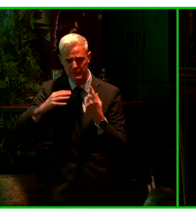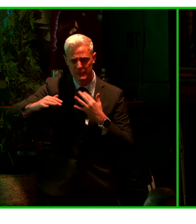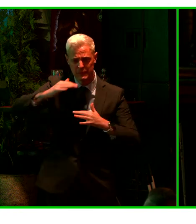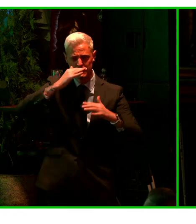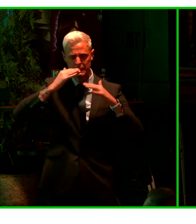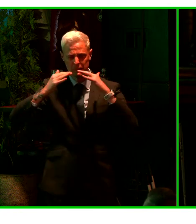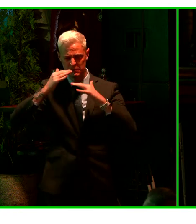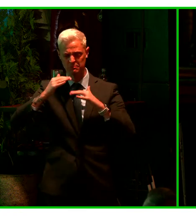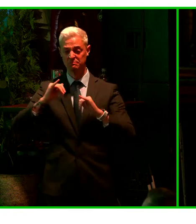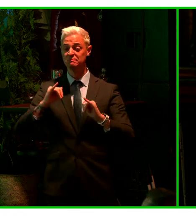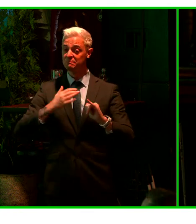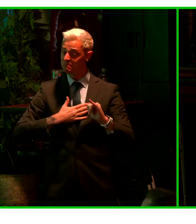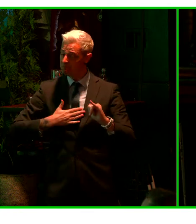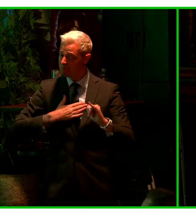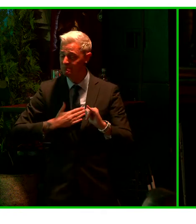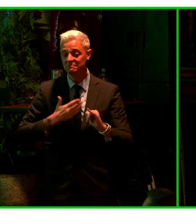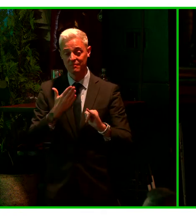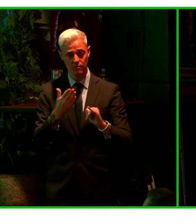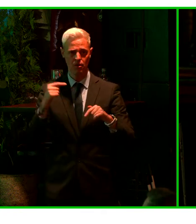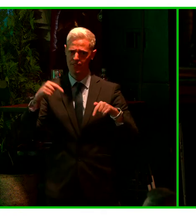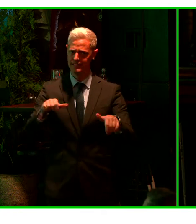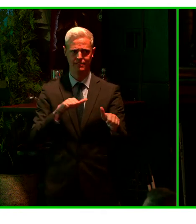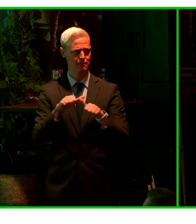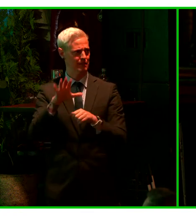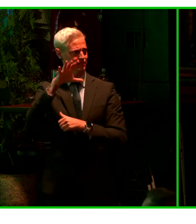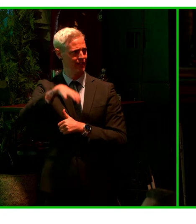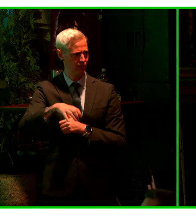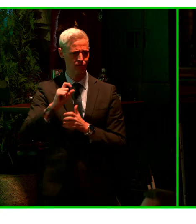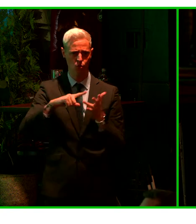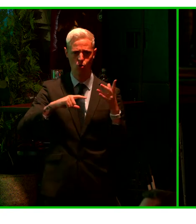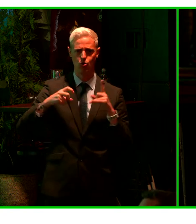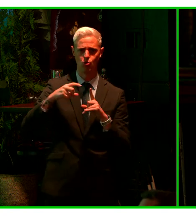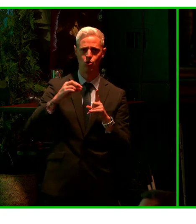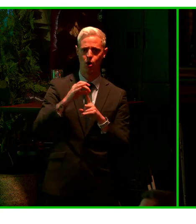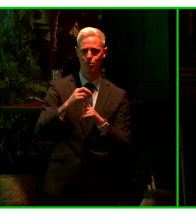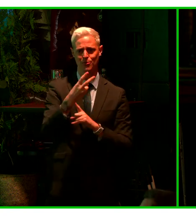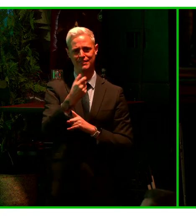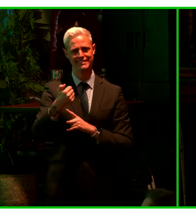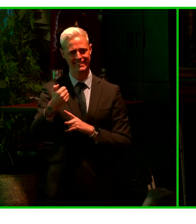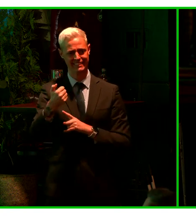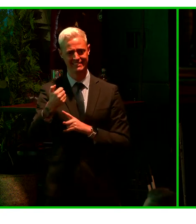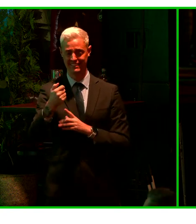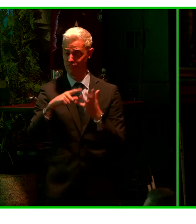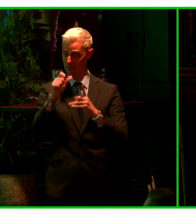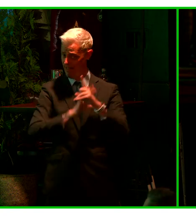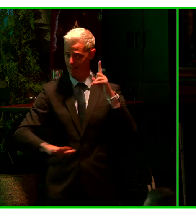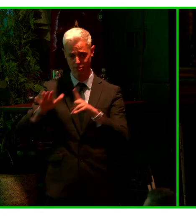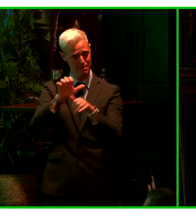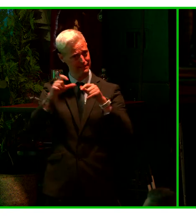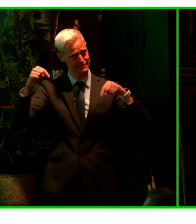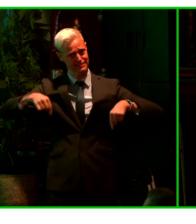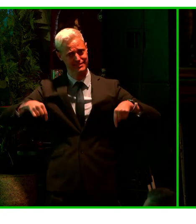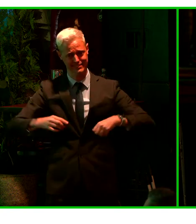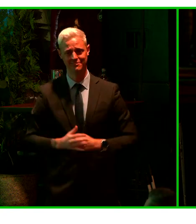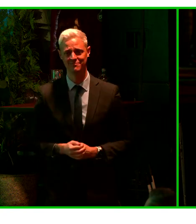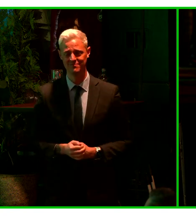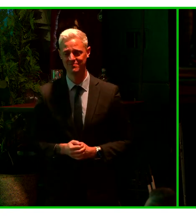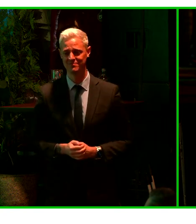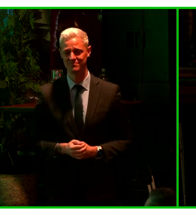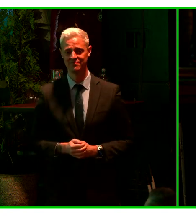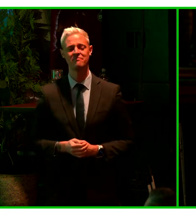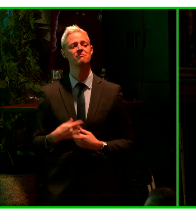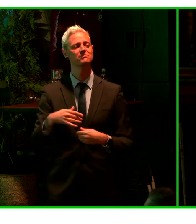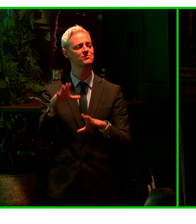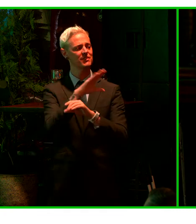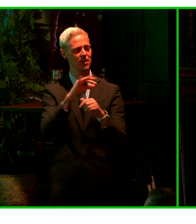pretty confident this is the coolest COP26 venue you'll find in the UK. So welcome to Freight Island. Quick bit of housekeeping